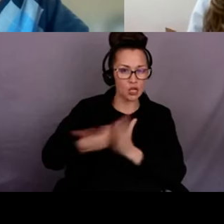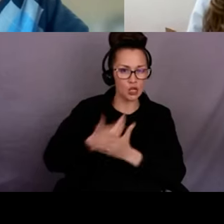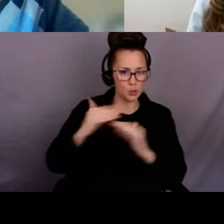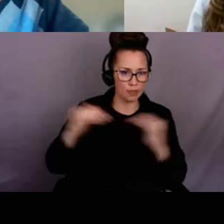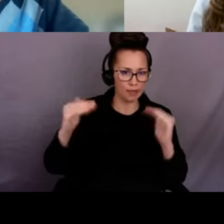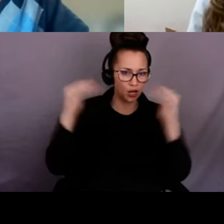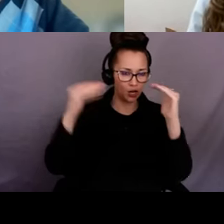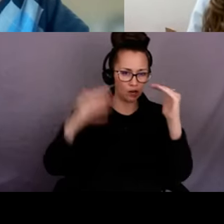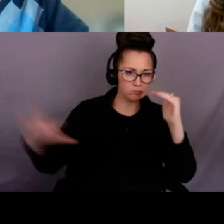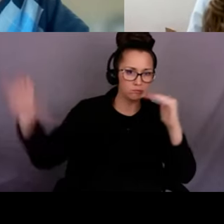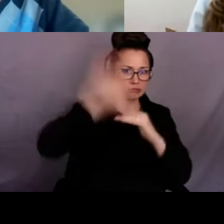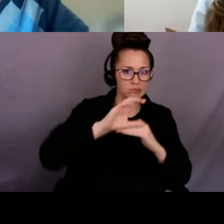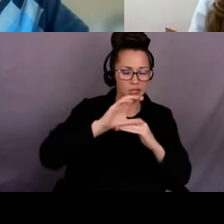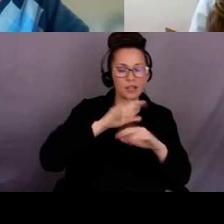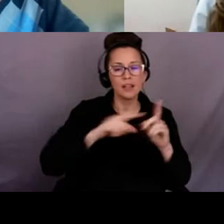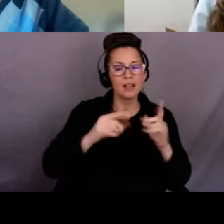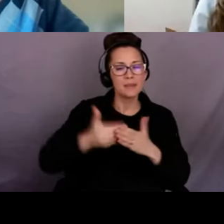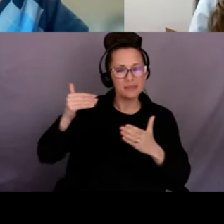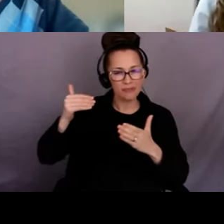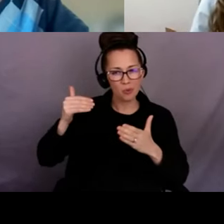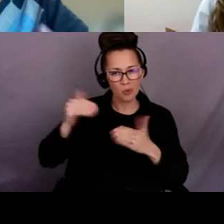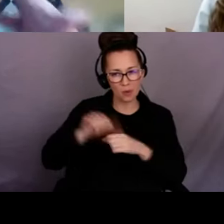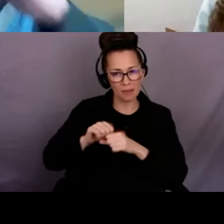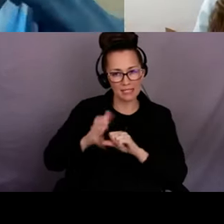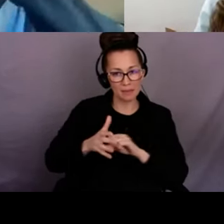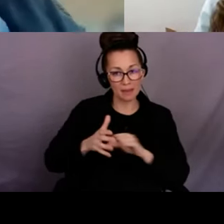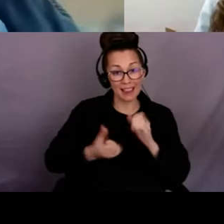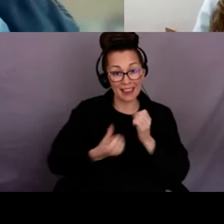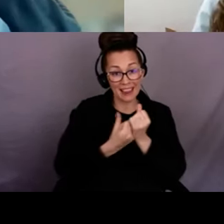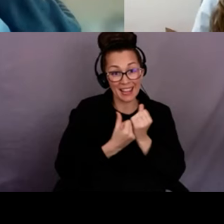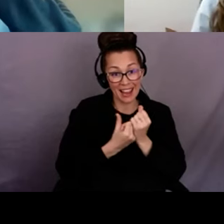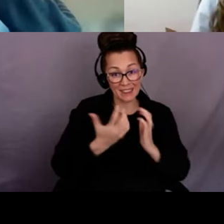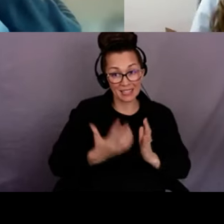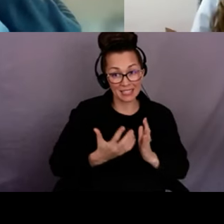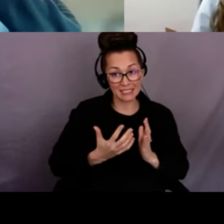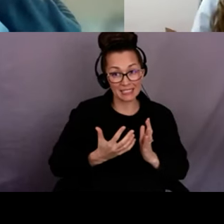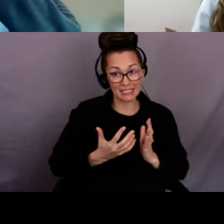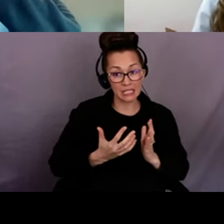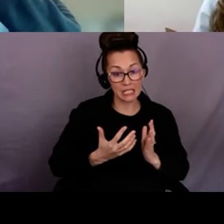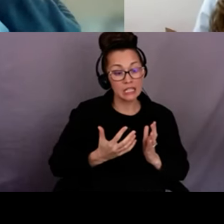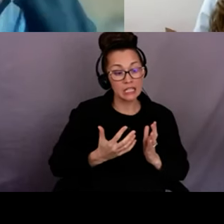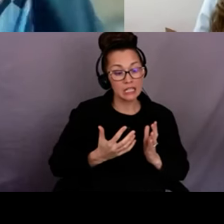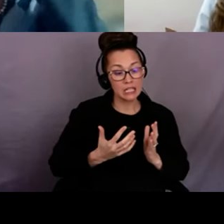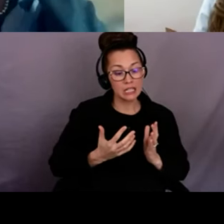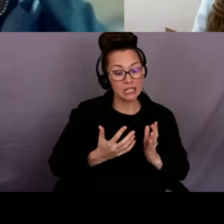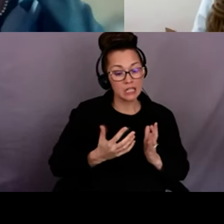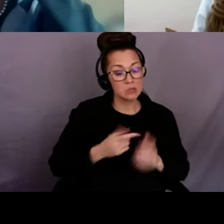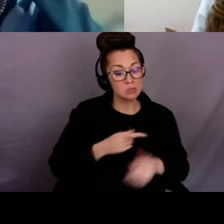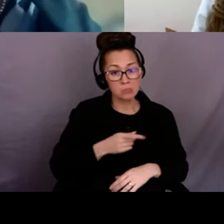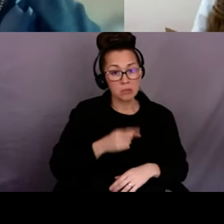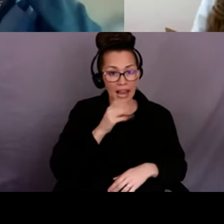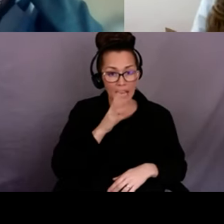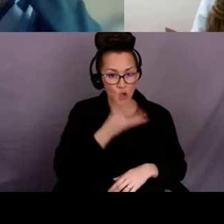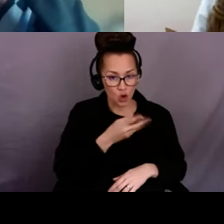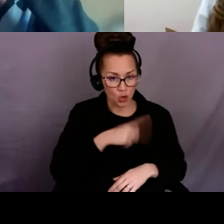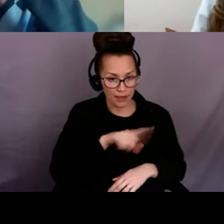the pandemic, it wasn't as if the advocates were being heard. It wasn't as if the parents were being heard. It was a